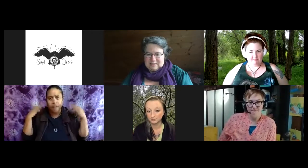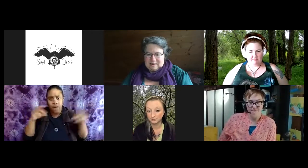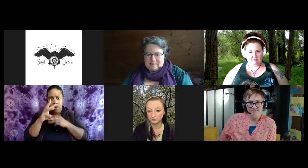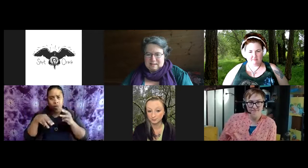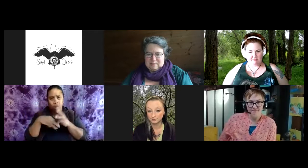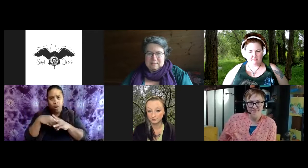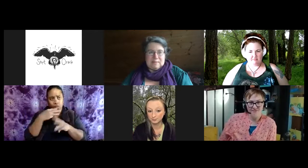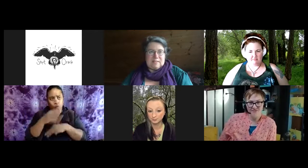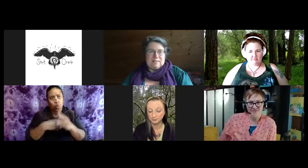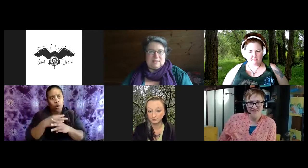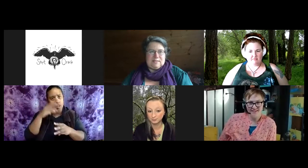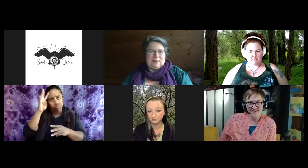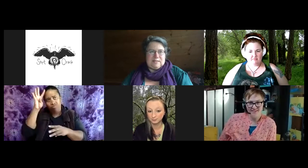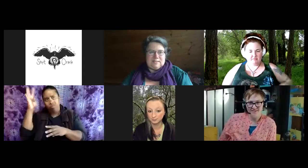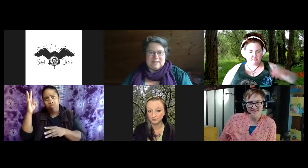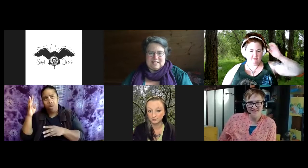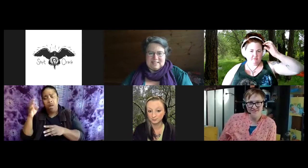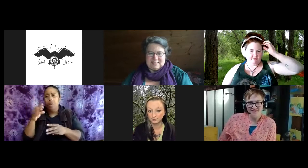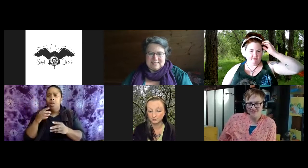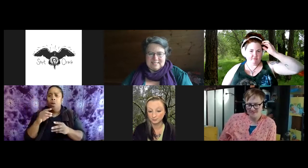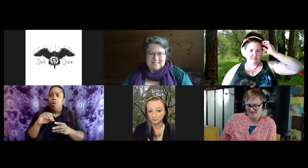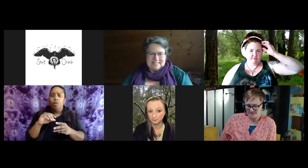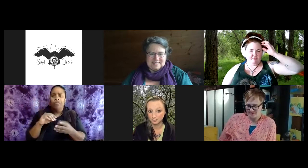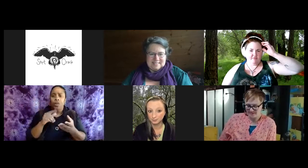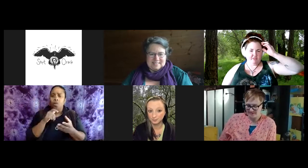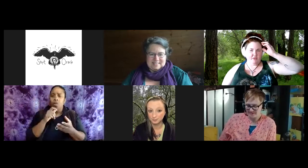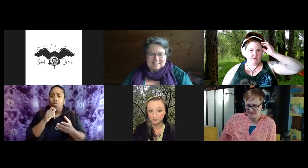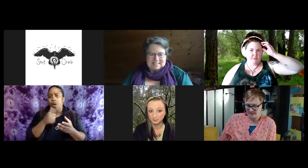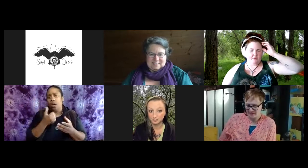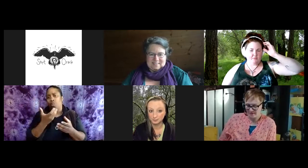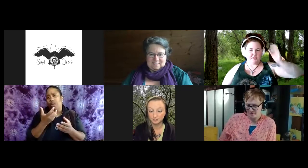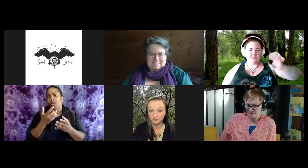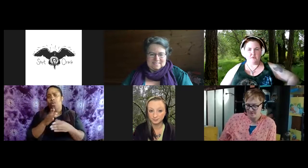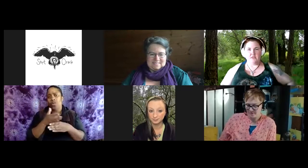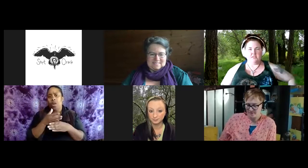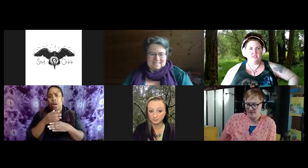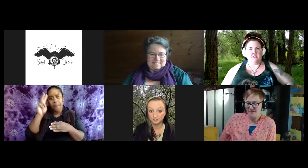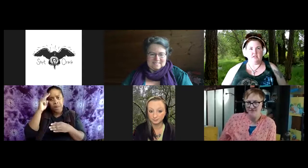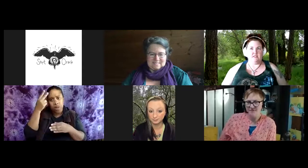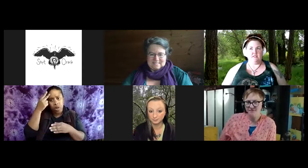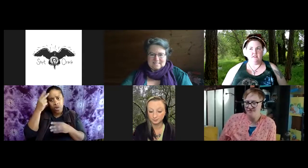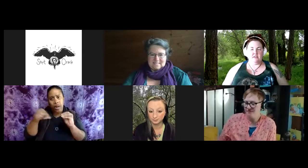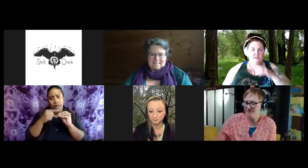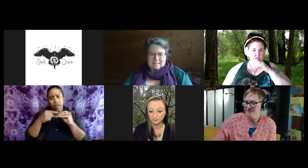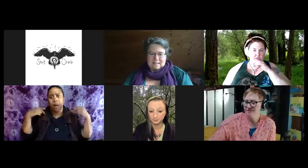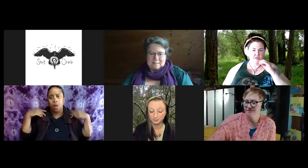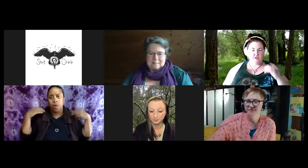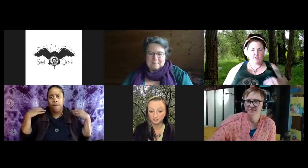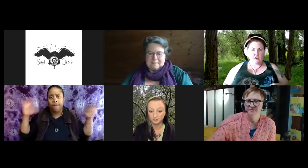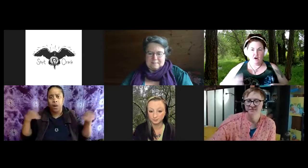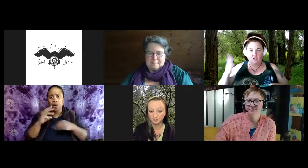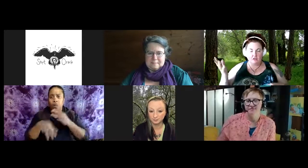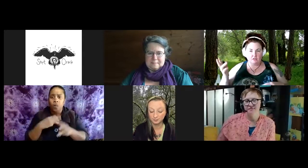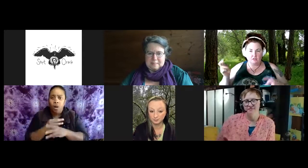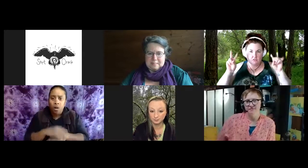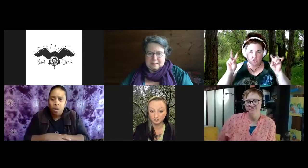all want to share? Common misperceptions or misunderstandings? I think one of the most basic ones is that they're